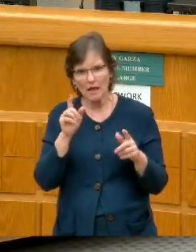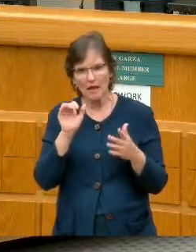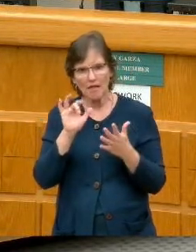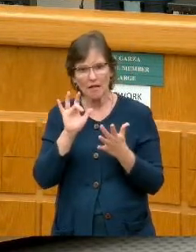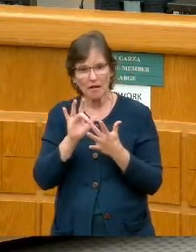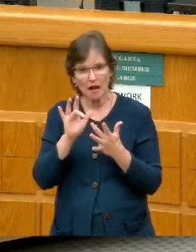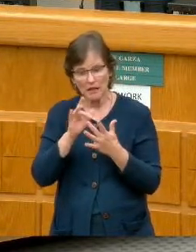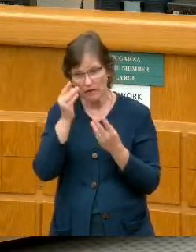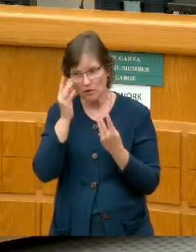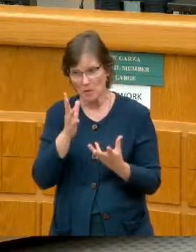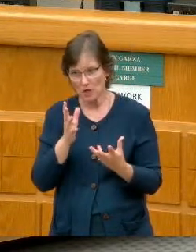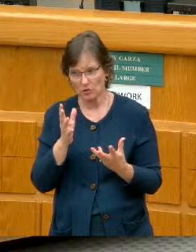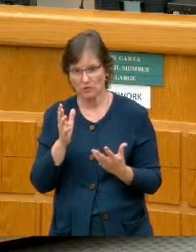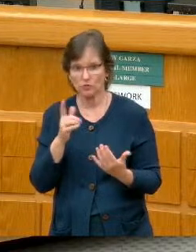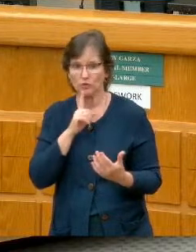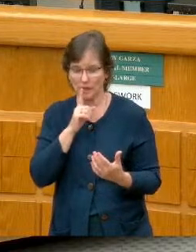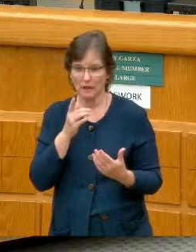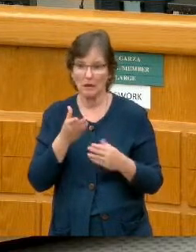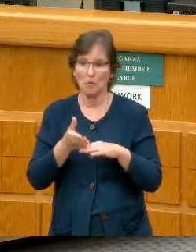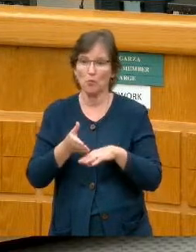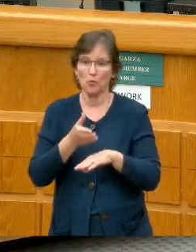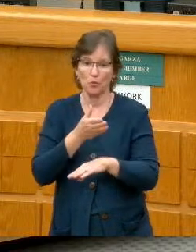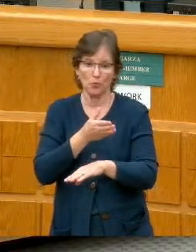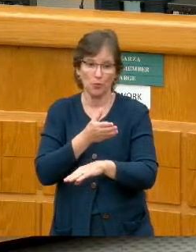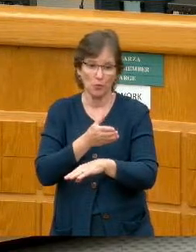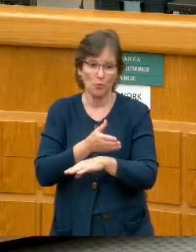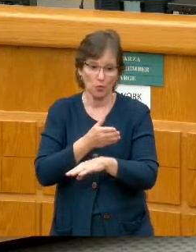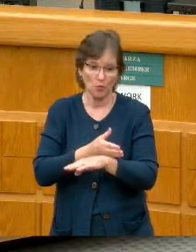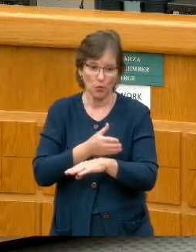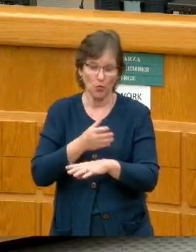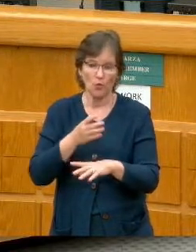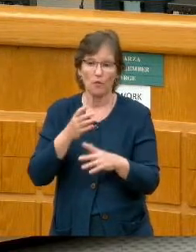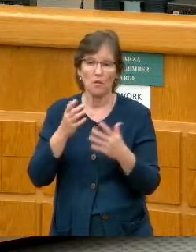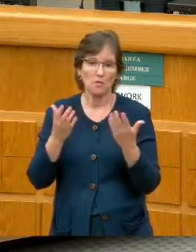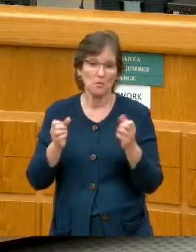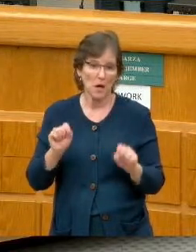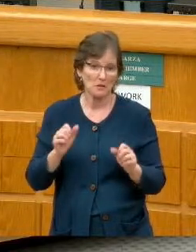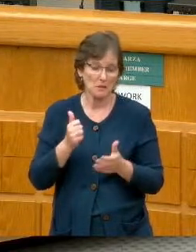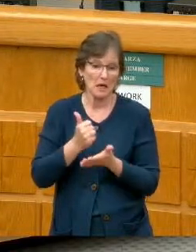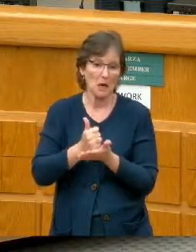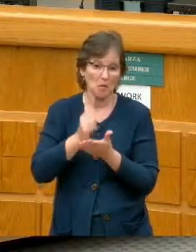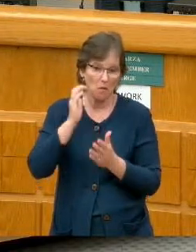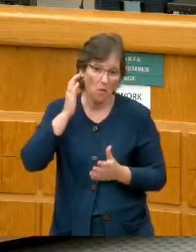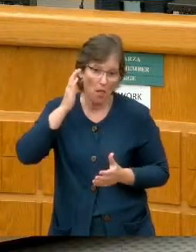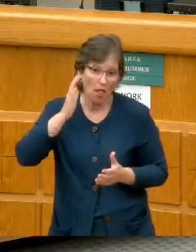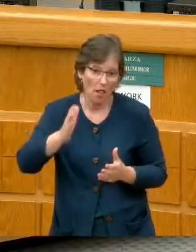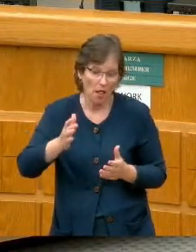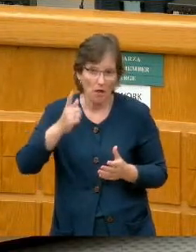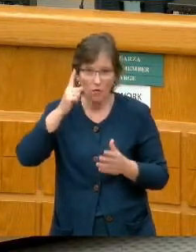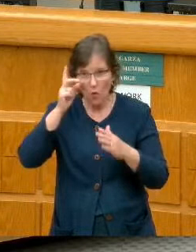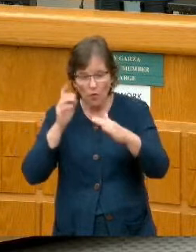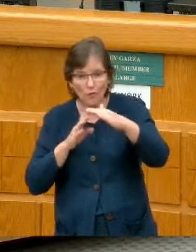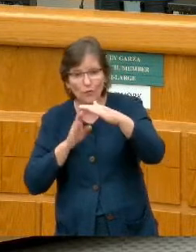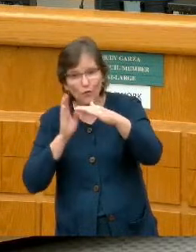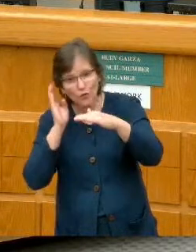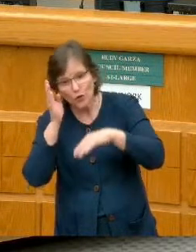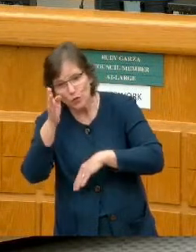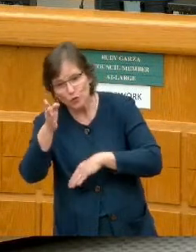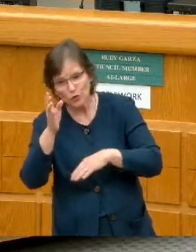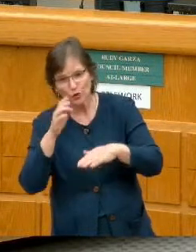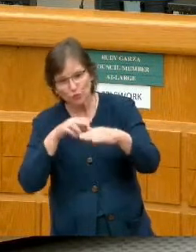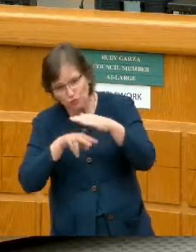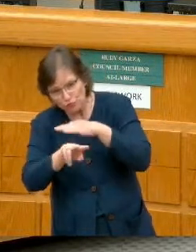the stay-at-home. So that may be one positive aspect of classes being